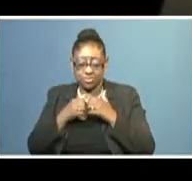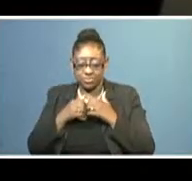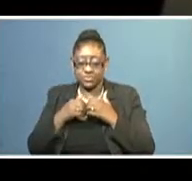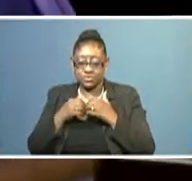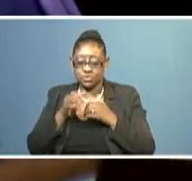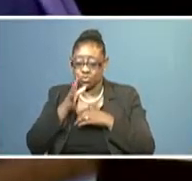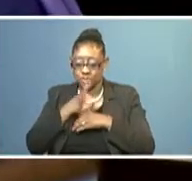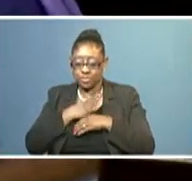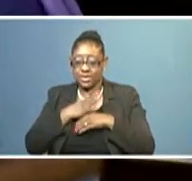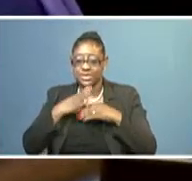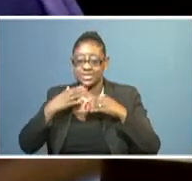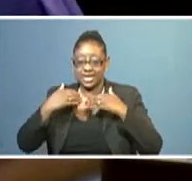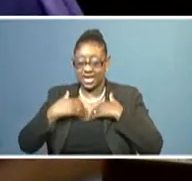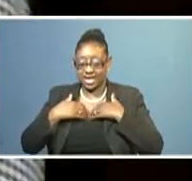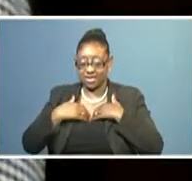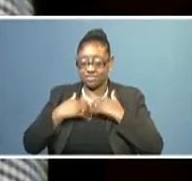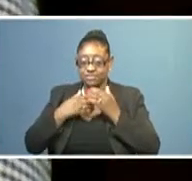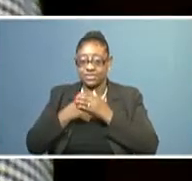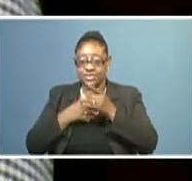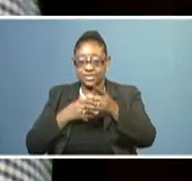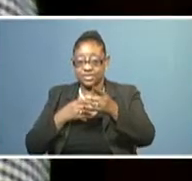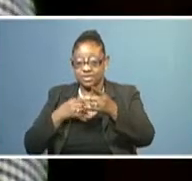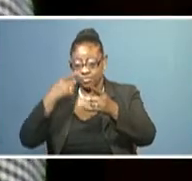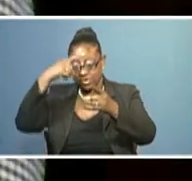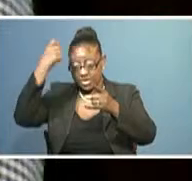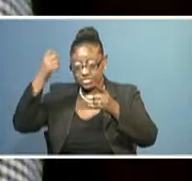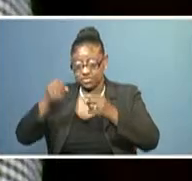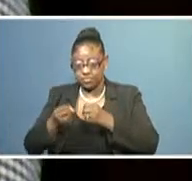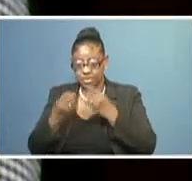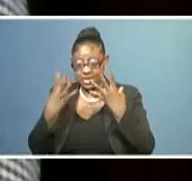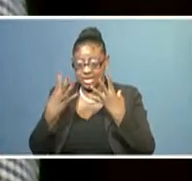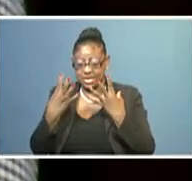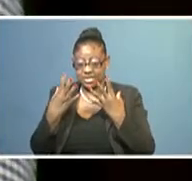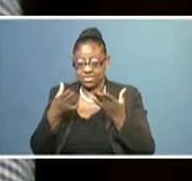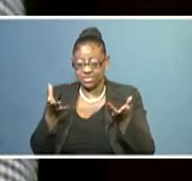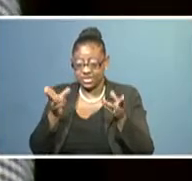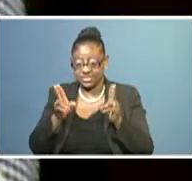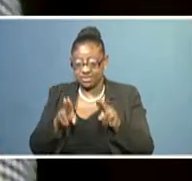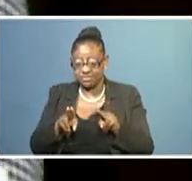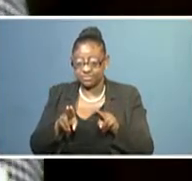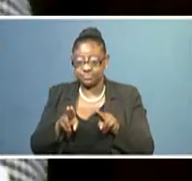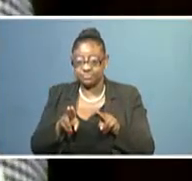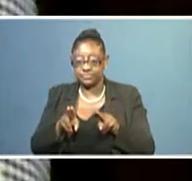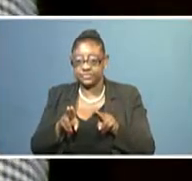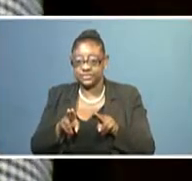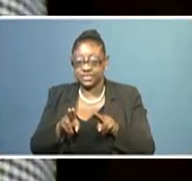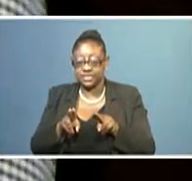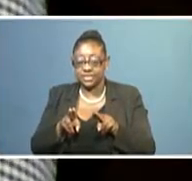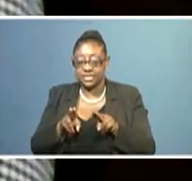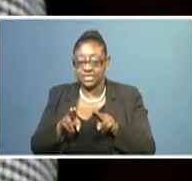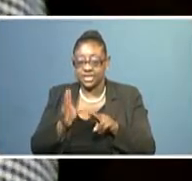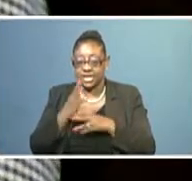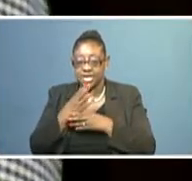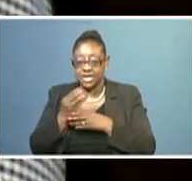equality. Because of the many incarnations of this violence and the sheer ubiquity with which